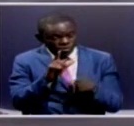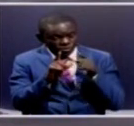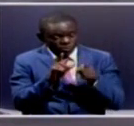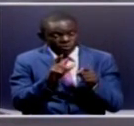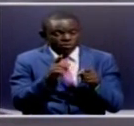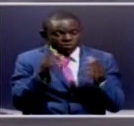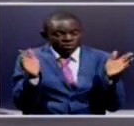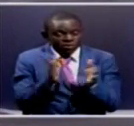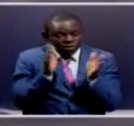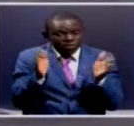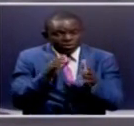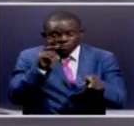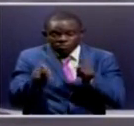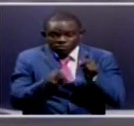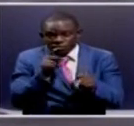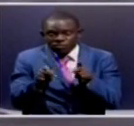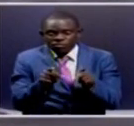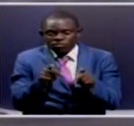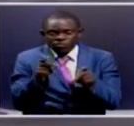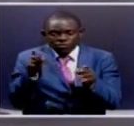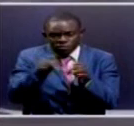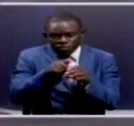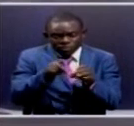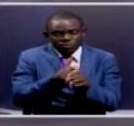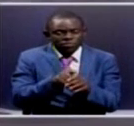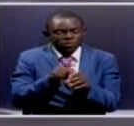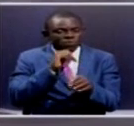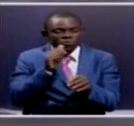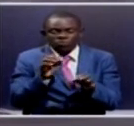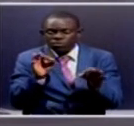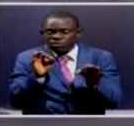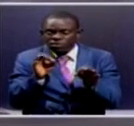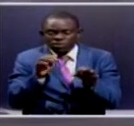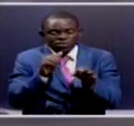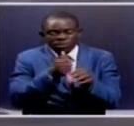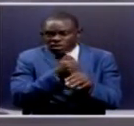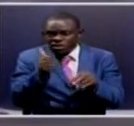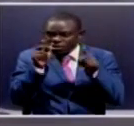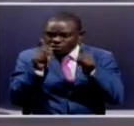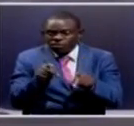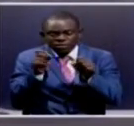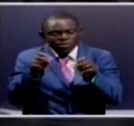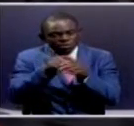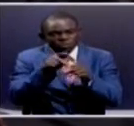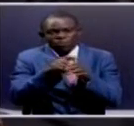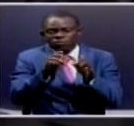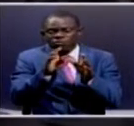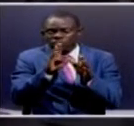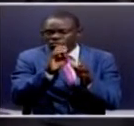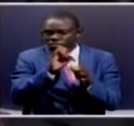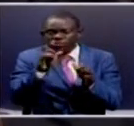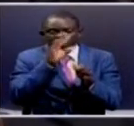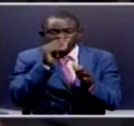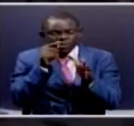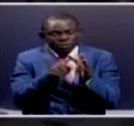bill encourages... they're going to participate regardless of the position the bill of the group they belong to. The bill encourages citizens of this